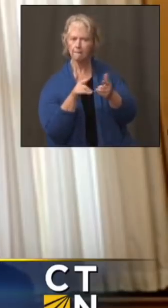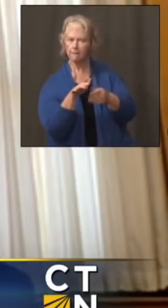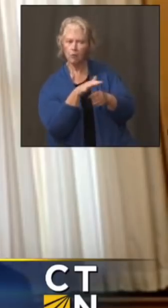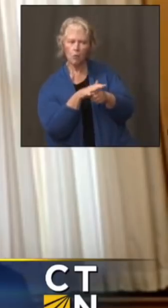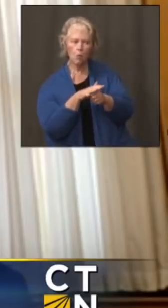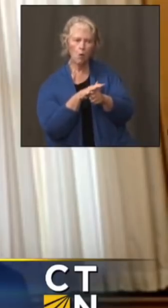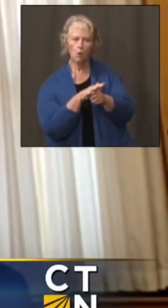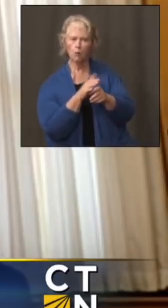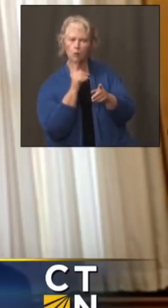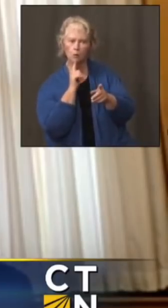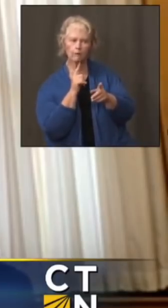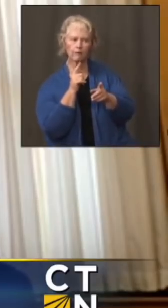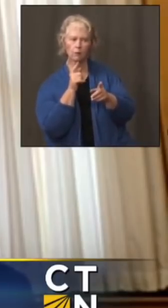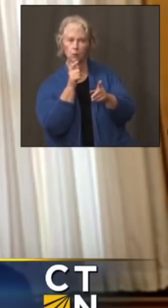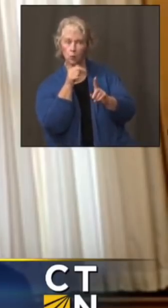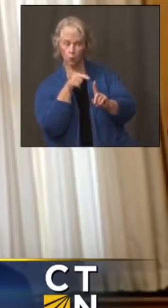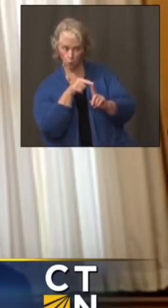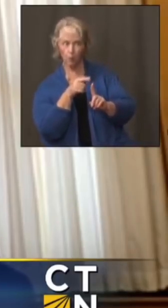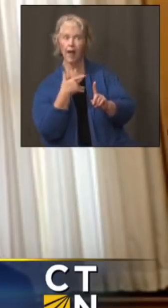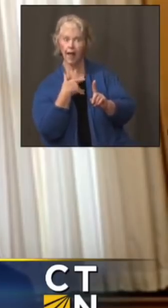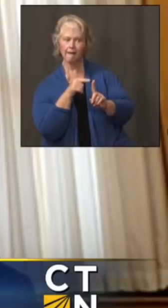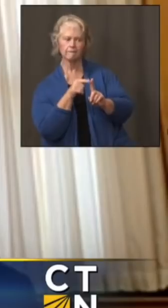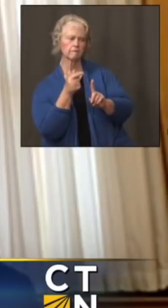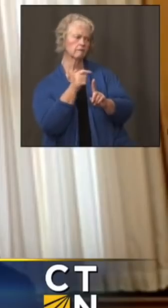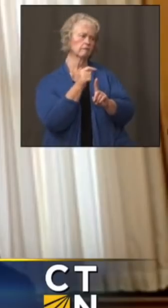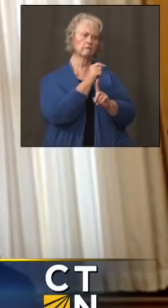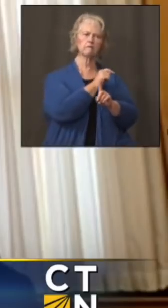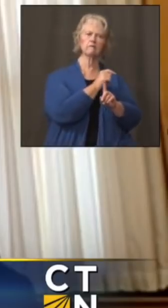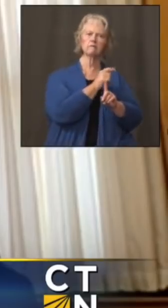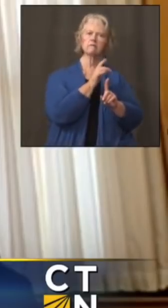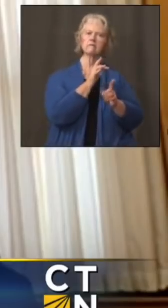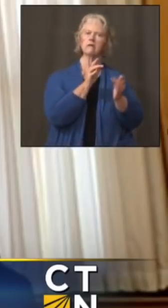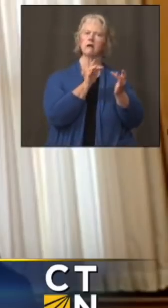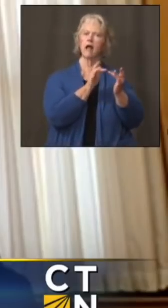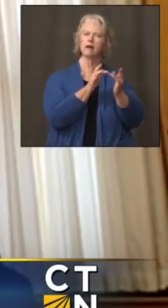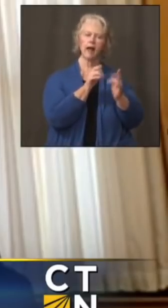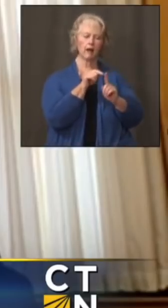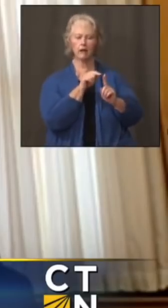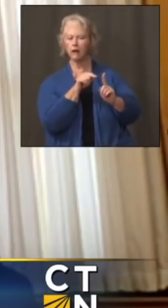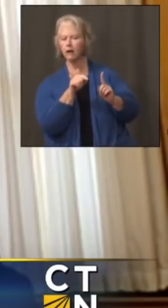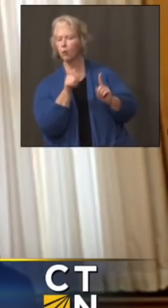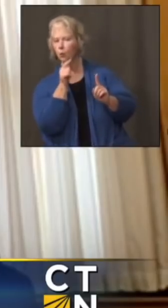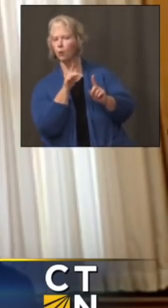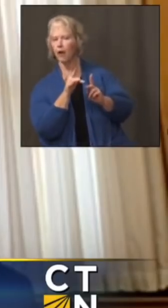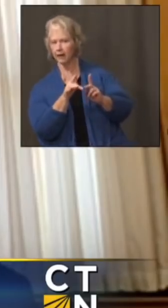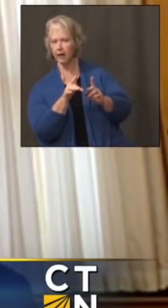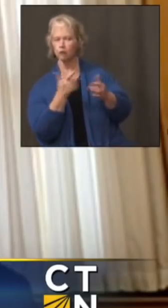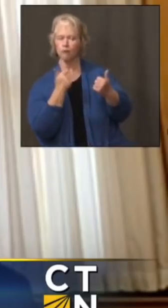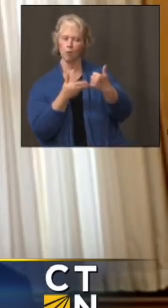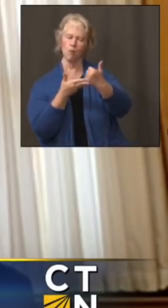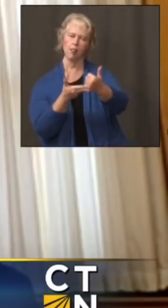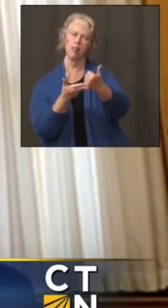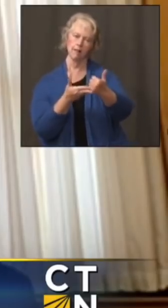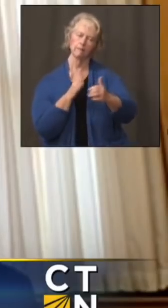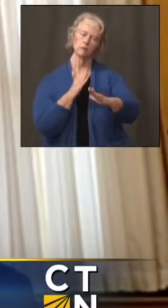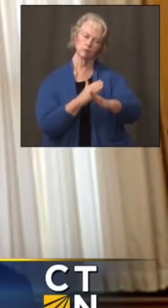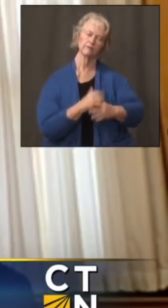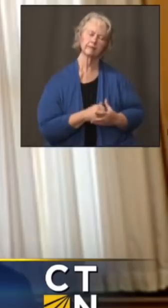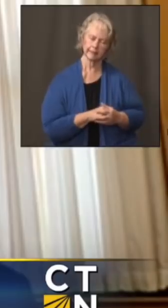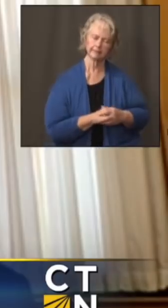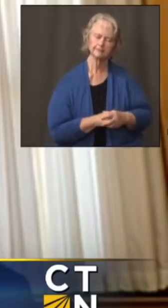who may need additional assistance if the case volumes increase as they have in the southeast part of the state.